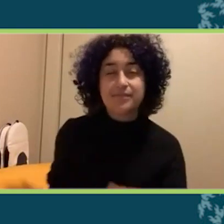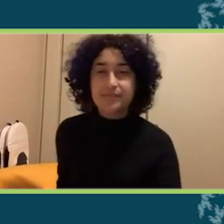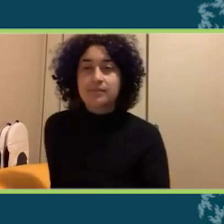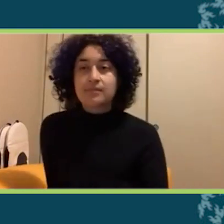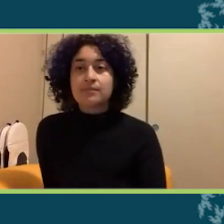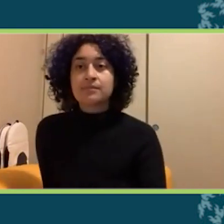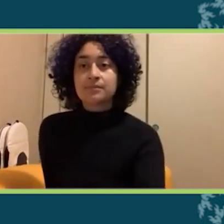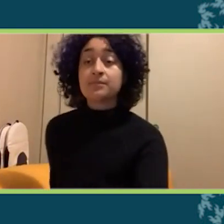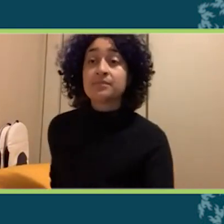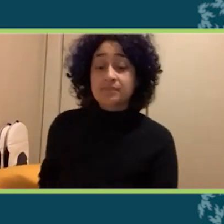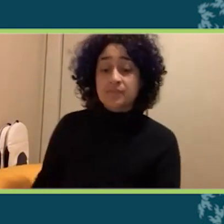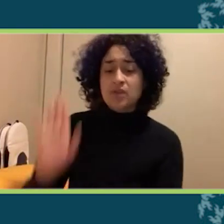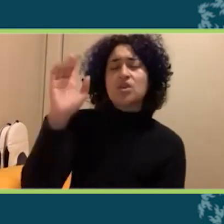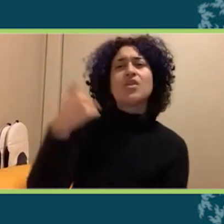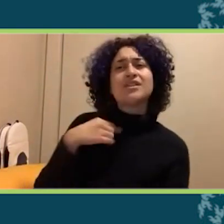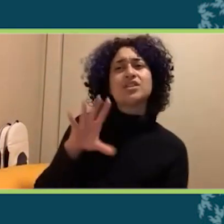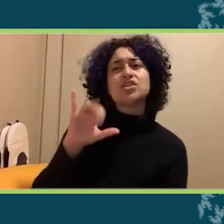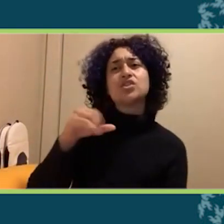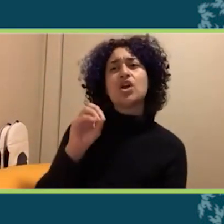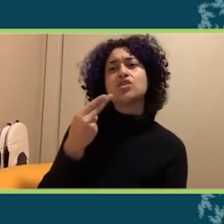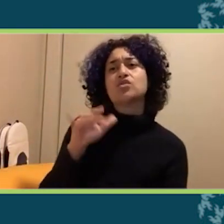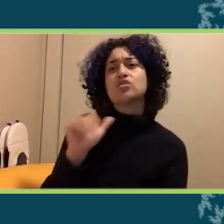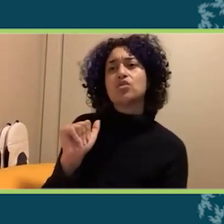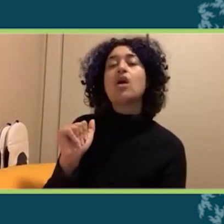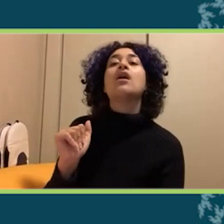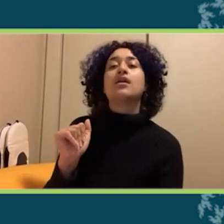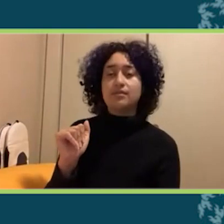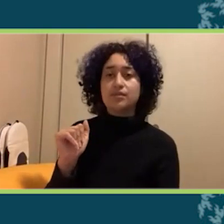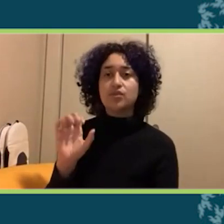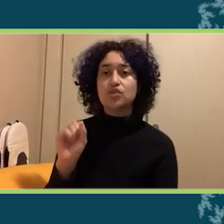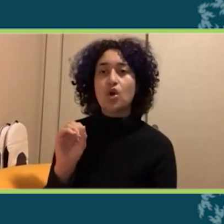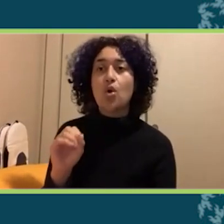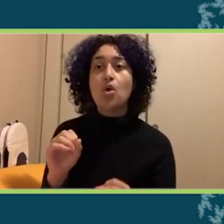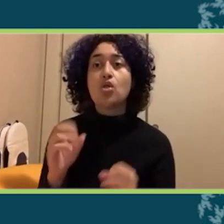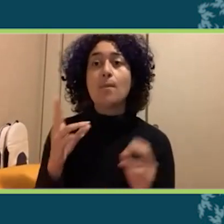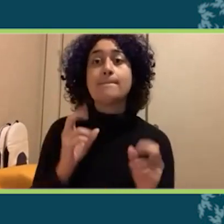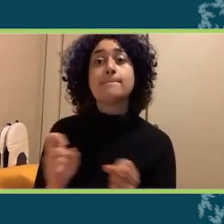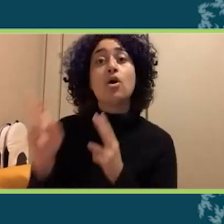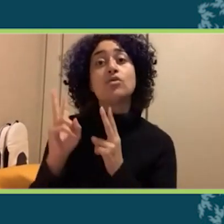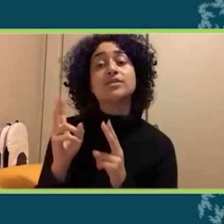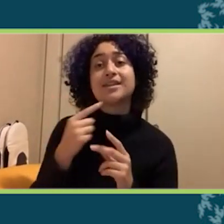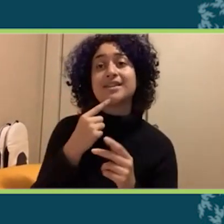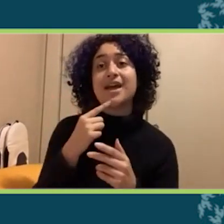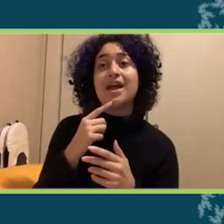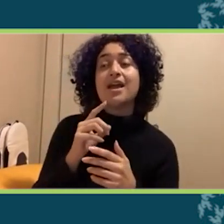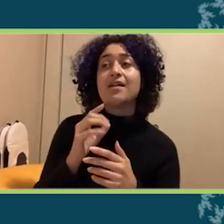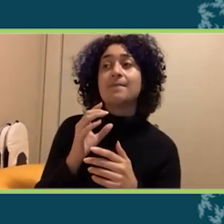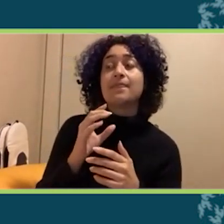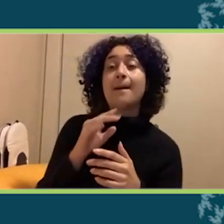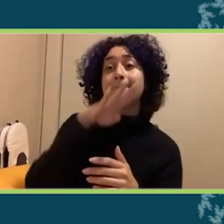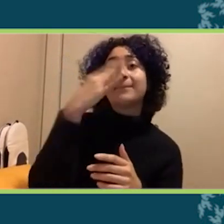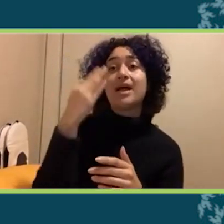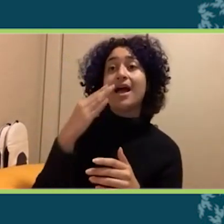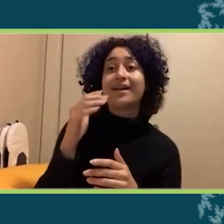This is just to provide some context. So the post they're referring to, a Black author was in a C-suite with 6 other